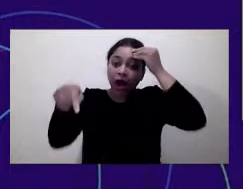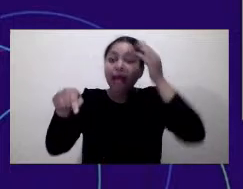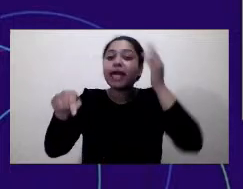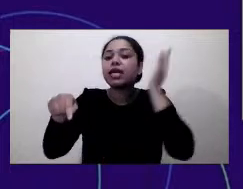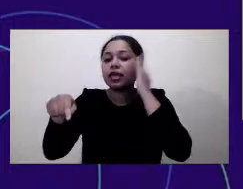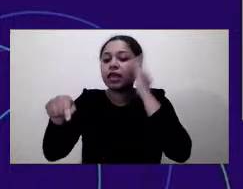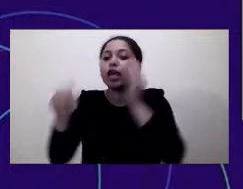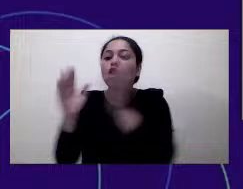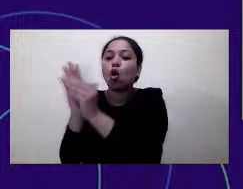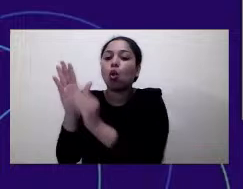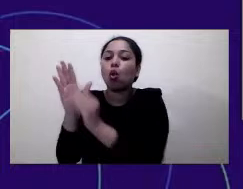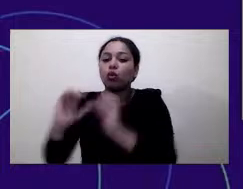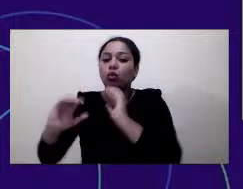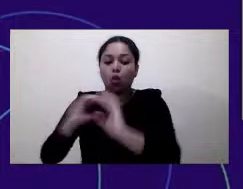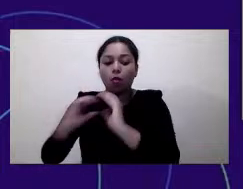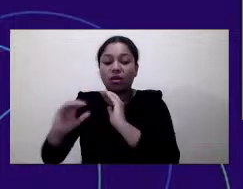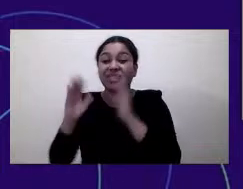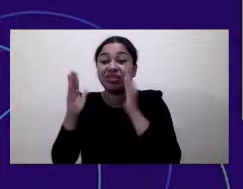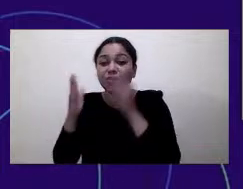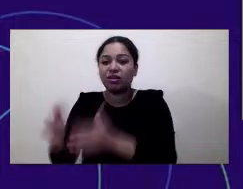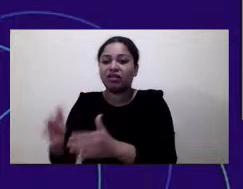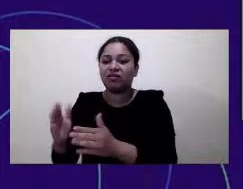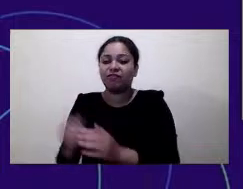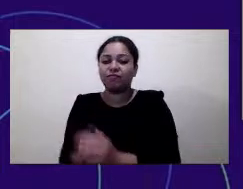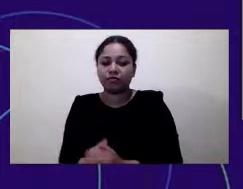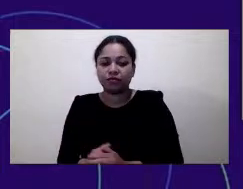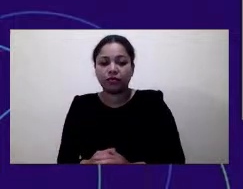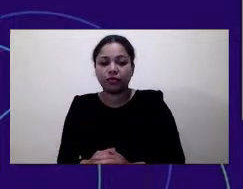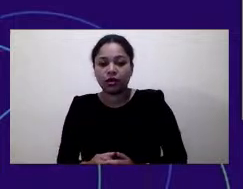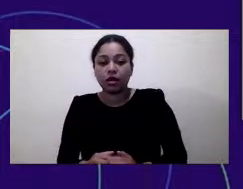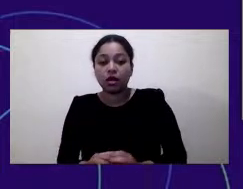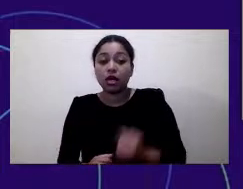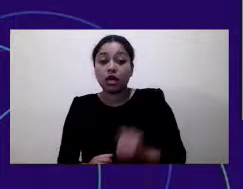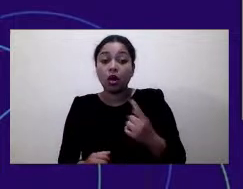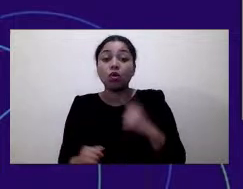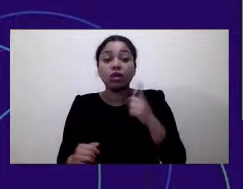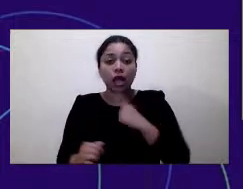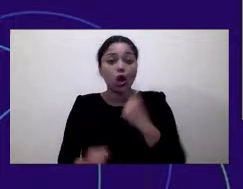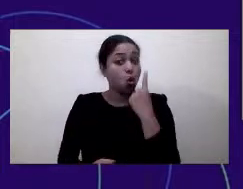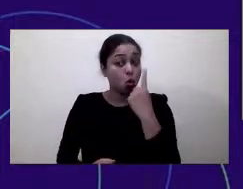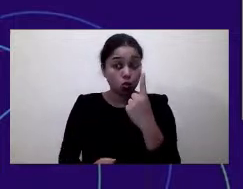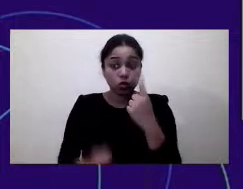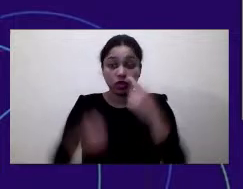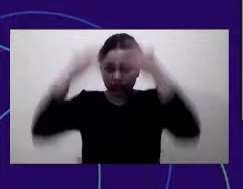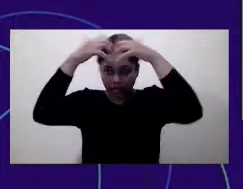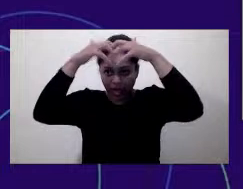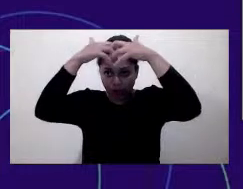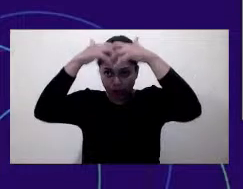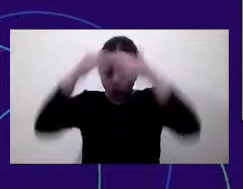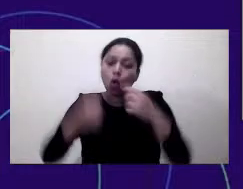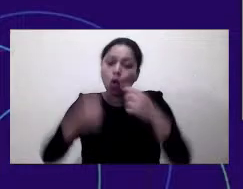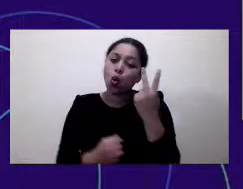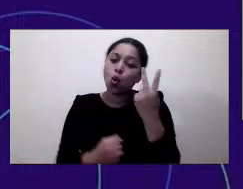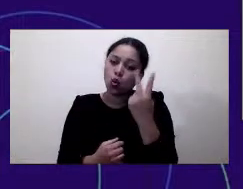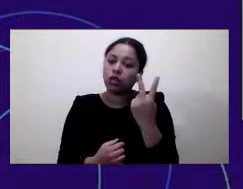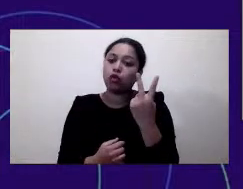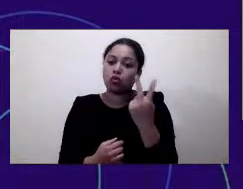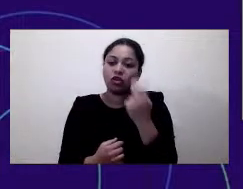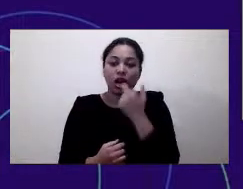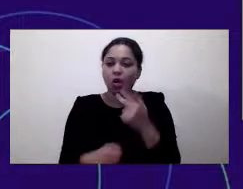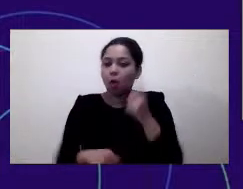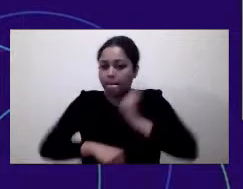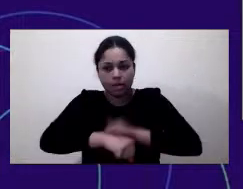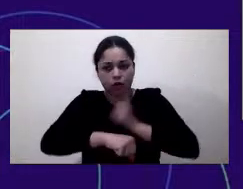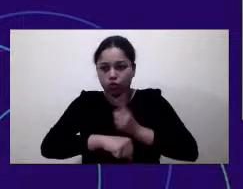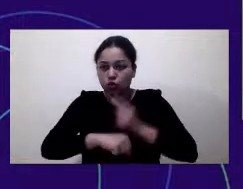communicative contexts. So we all have one brain and we can use both languages at the same time. It's not a on and off switch. So